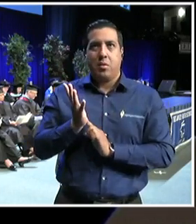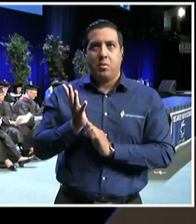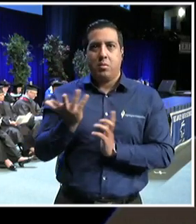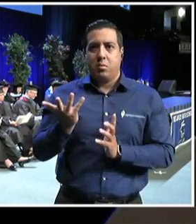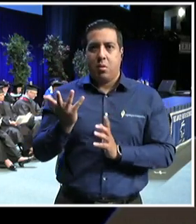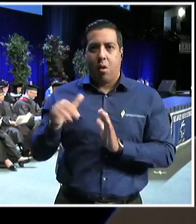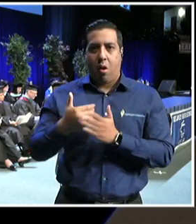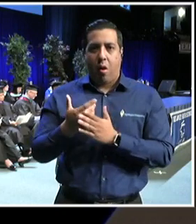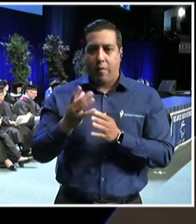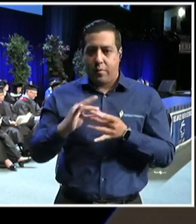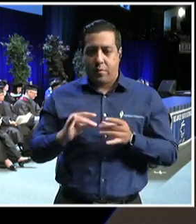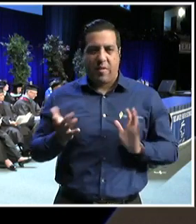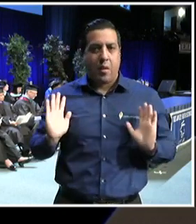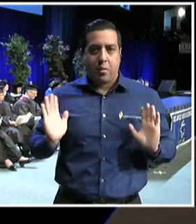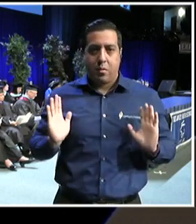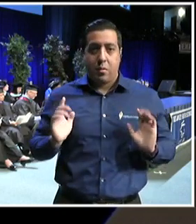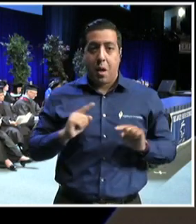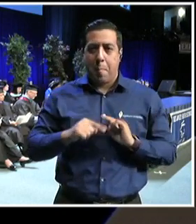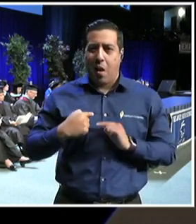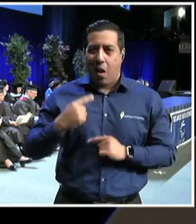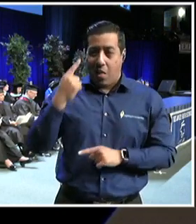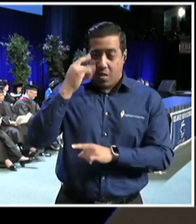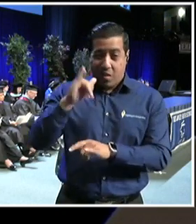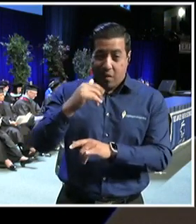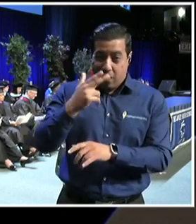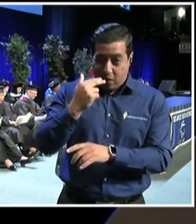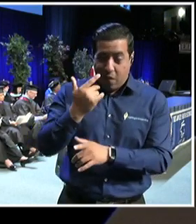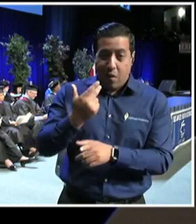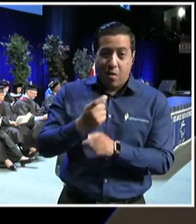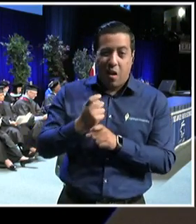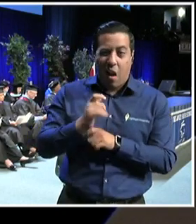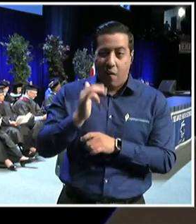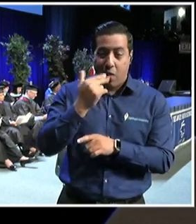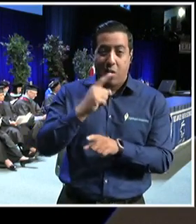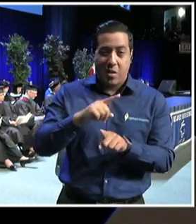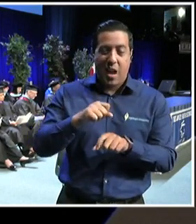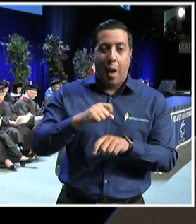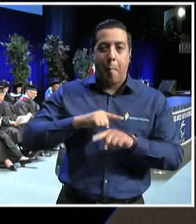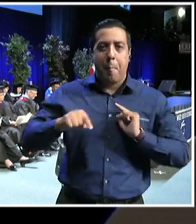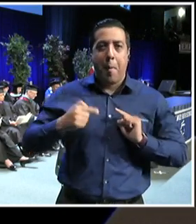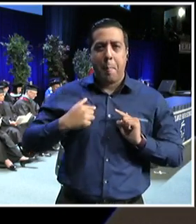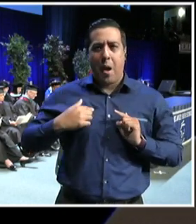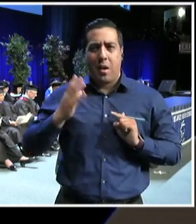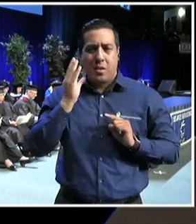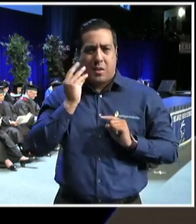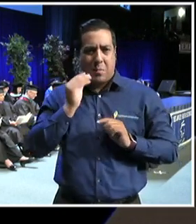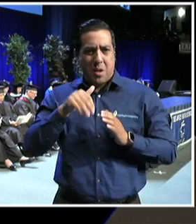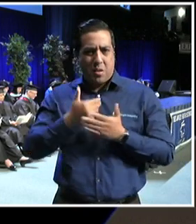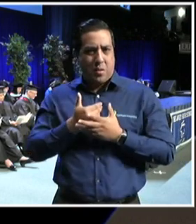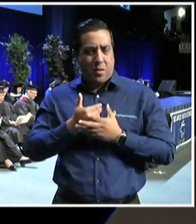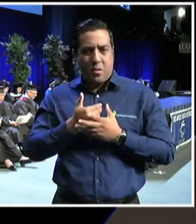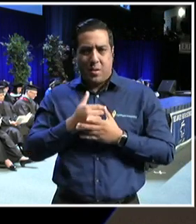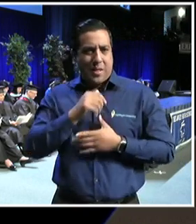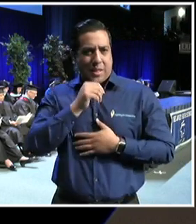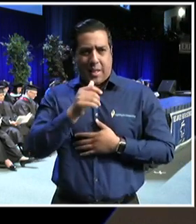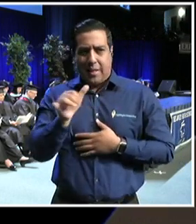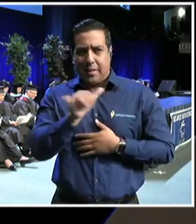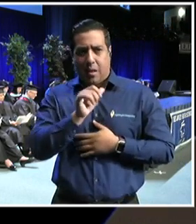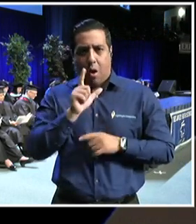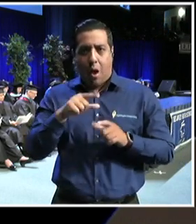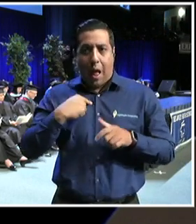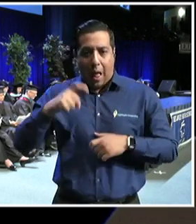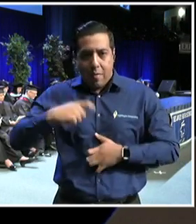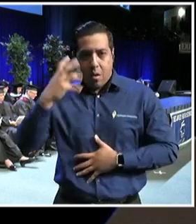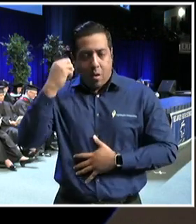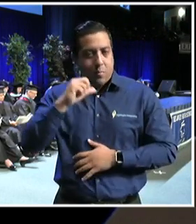material. While I find that joke funny, my own experience attending a university was not at all about